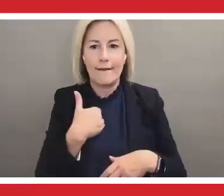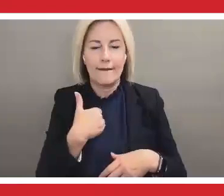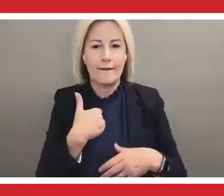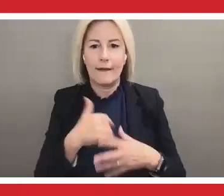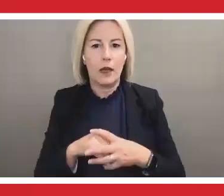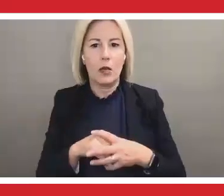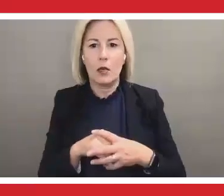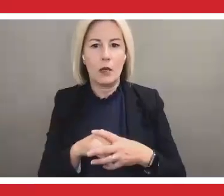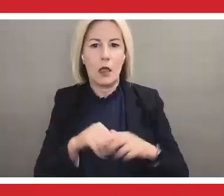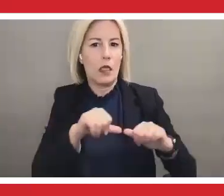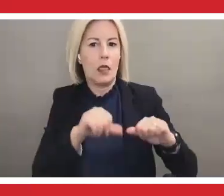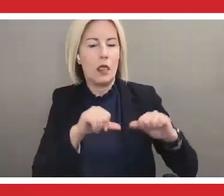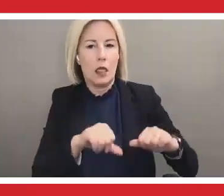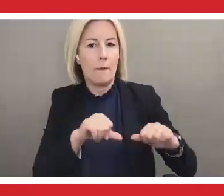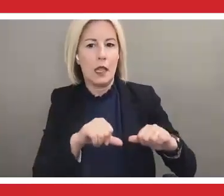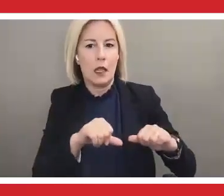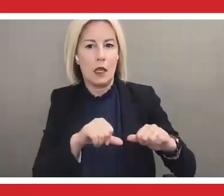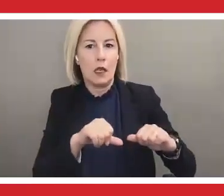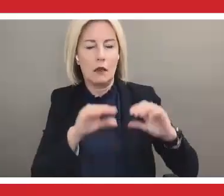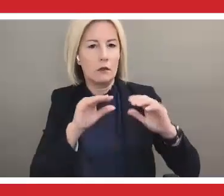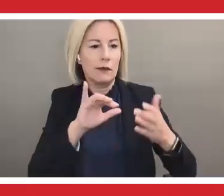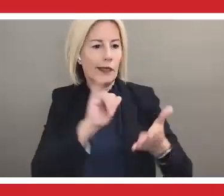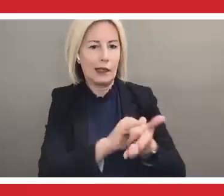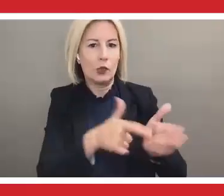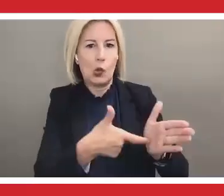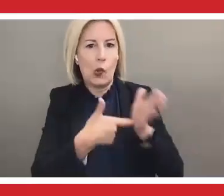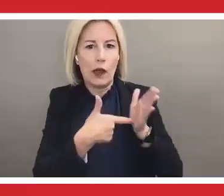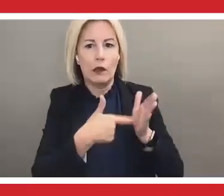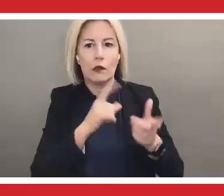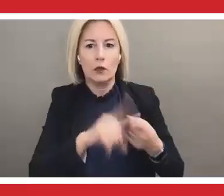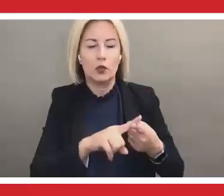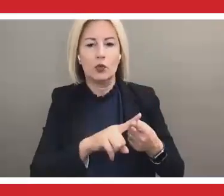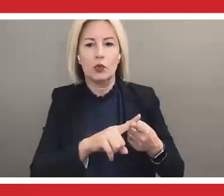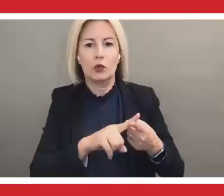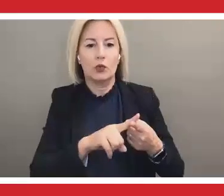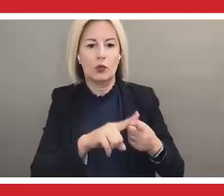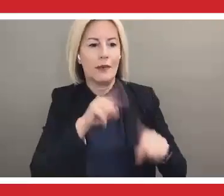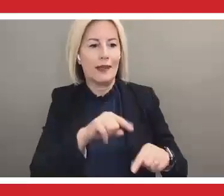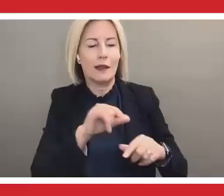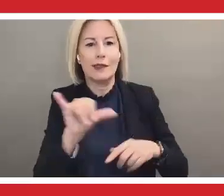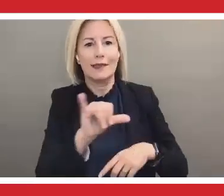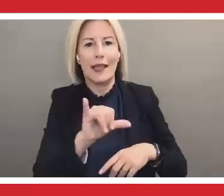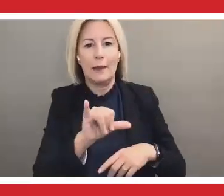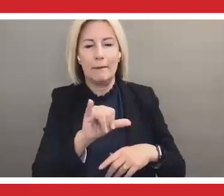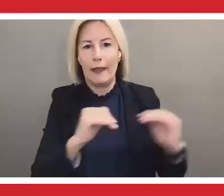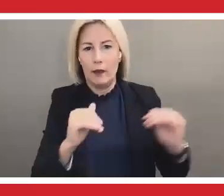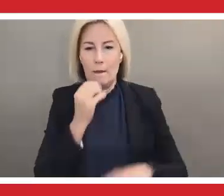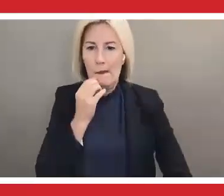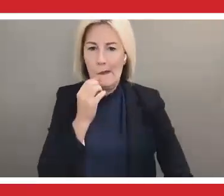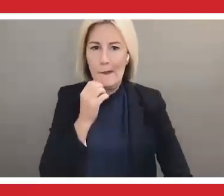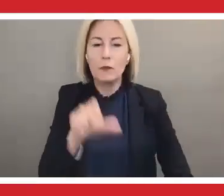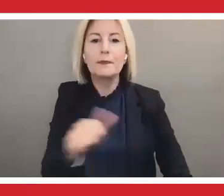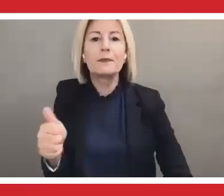capacity installed that is required to reply at the same level. But the other thing is the fact